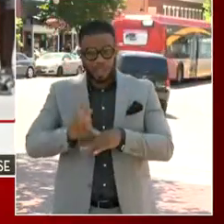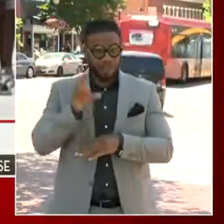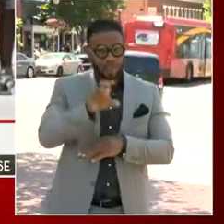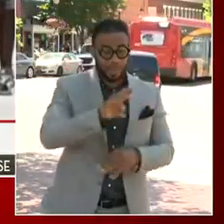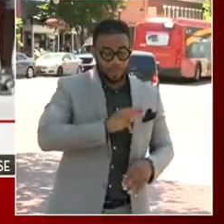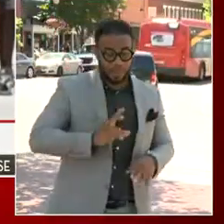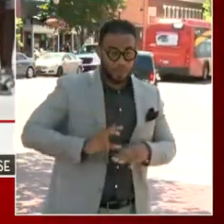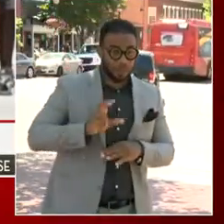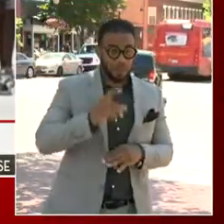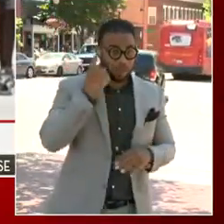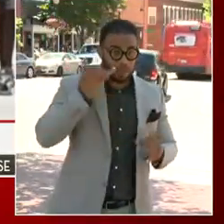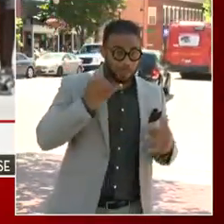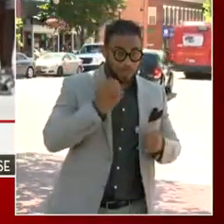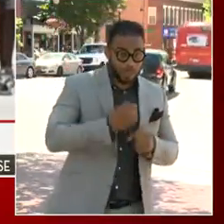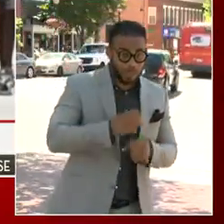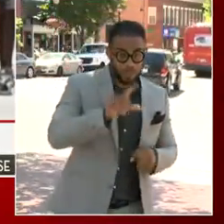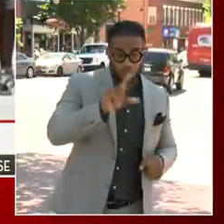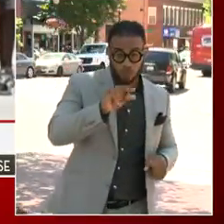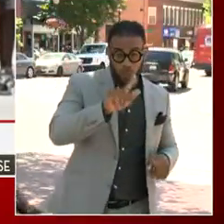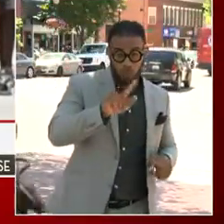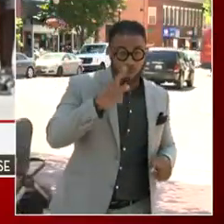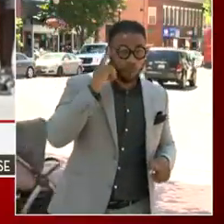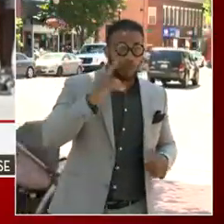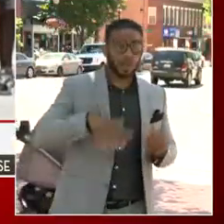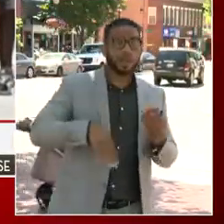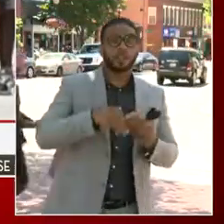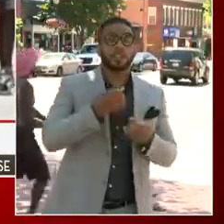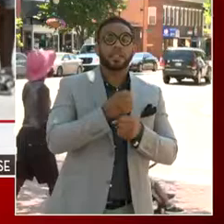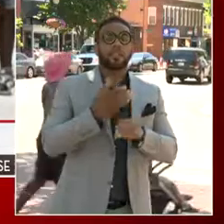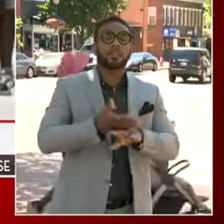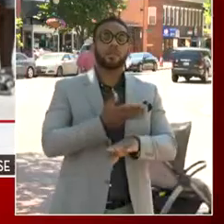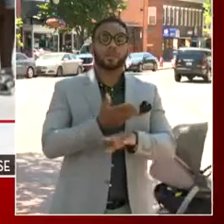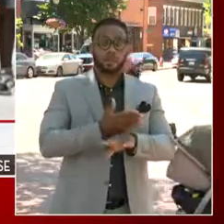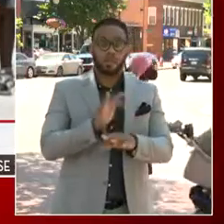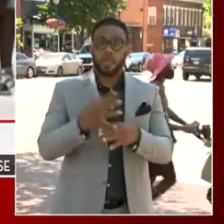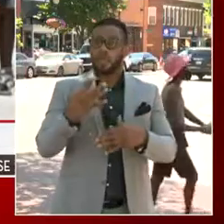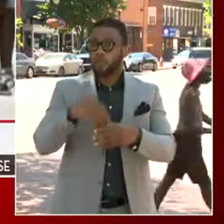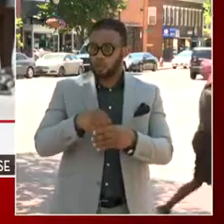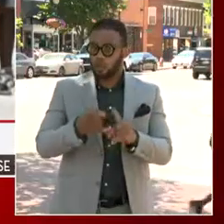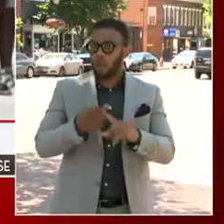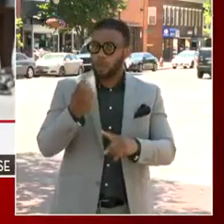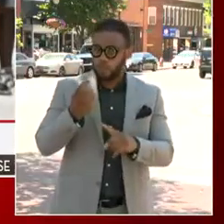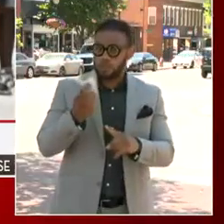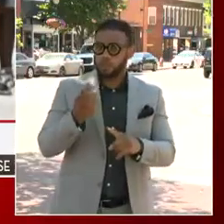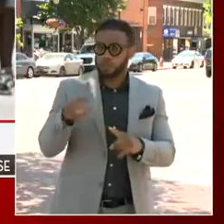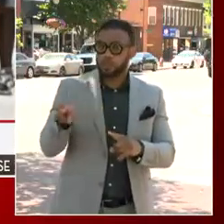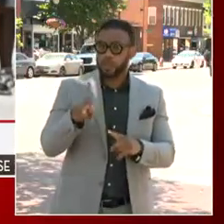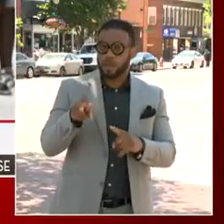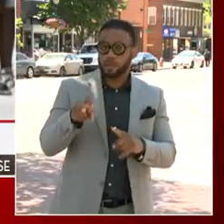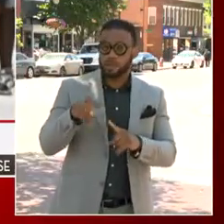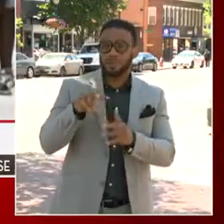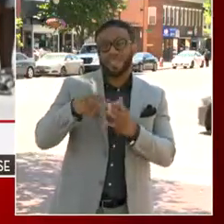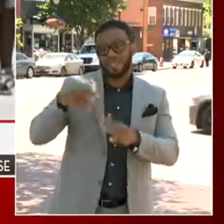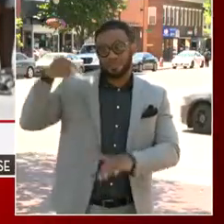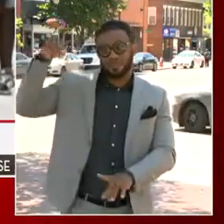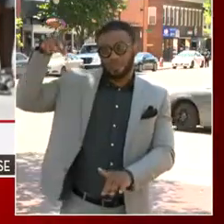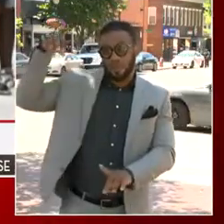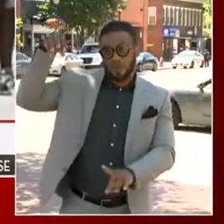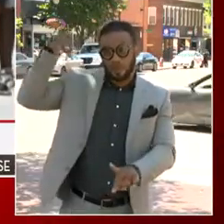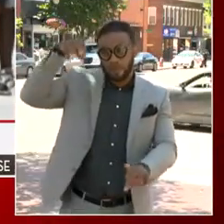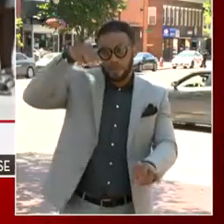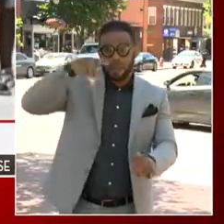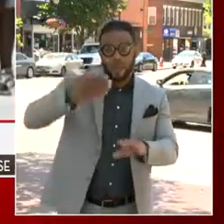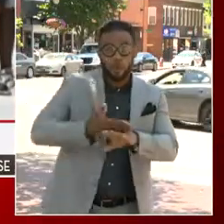mayor invested for this year in 21 for additional safety improvements that includes automated traffic enforcement and also upgrading some of our